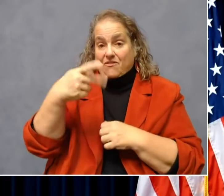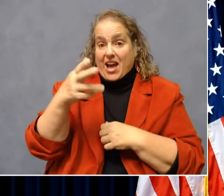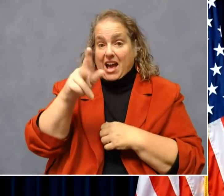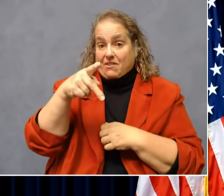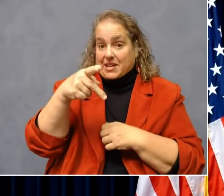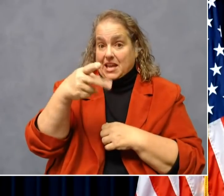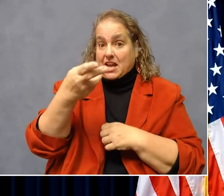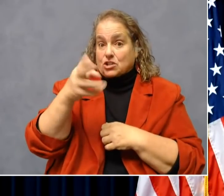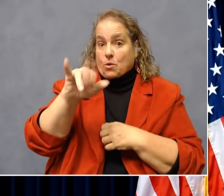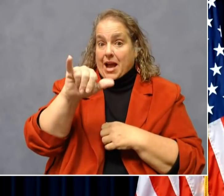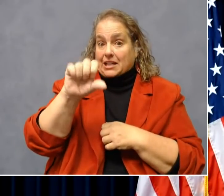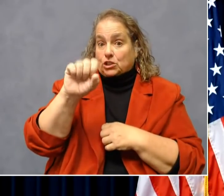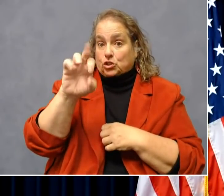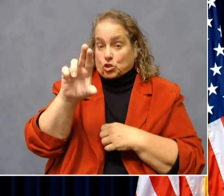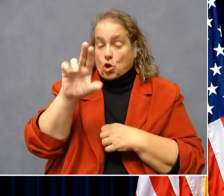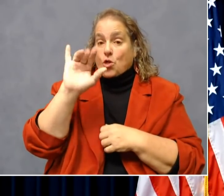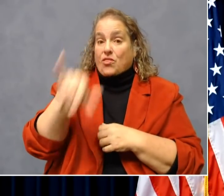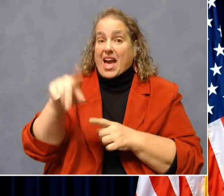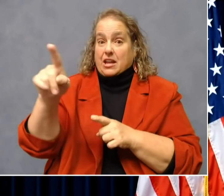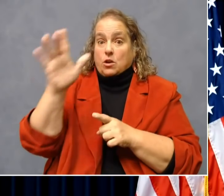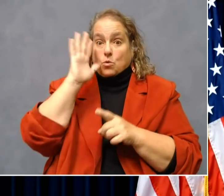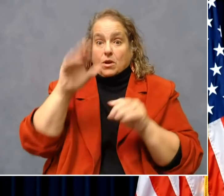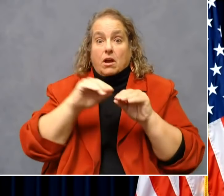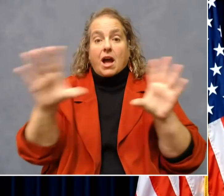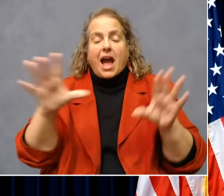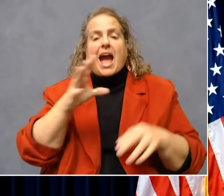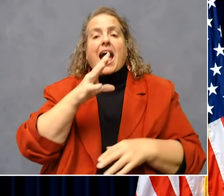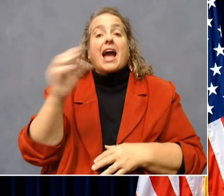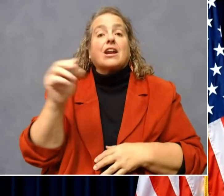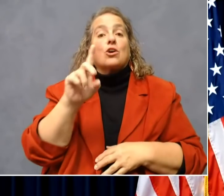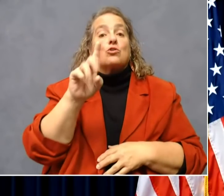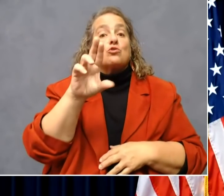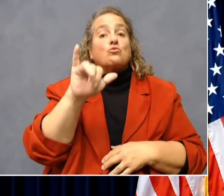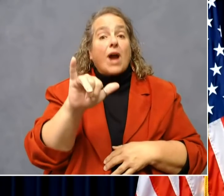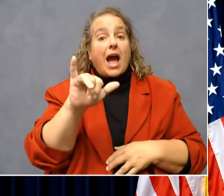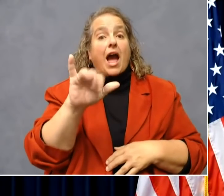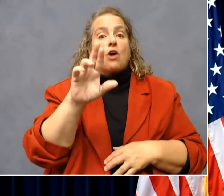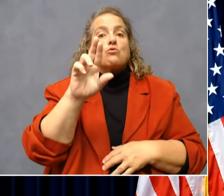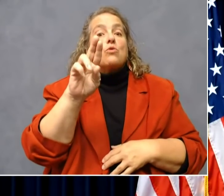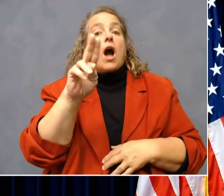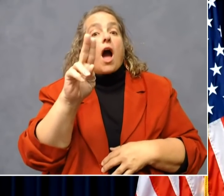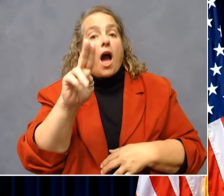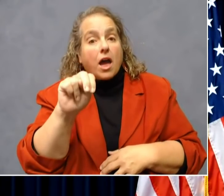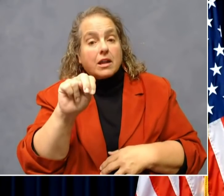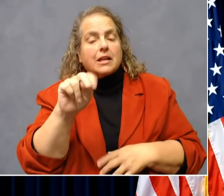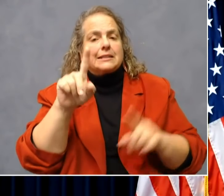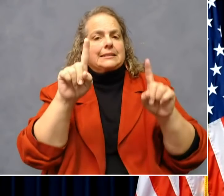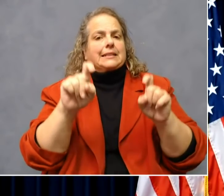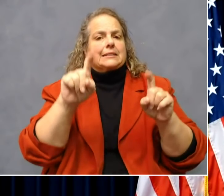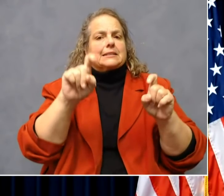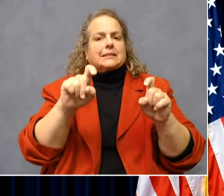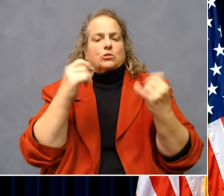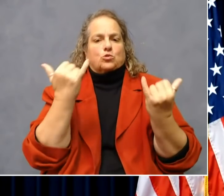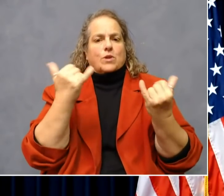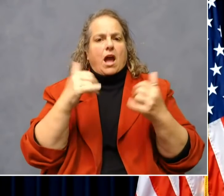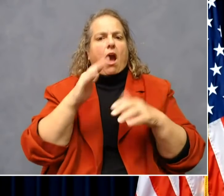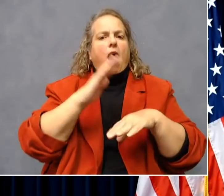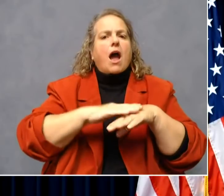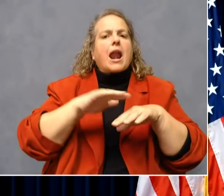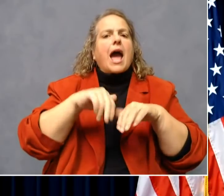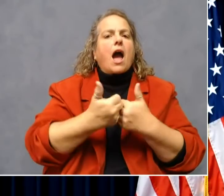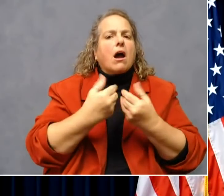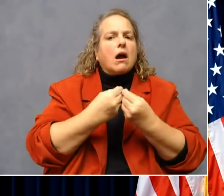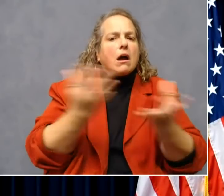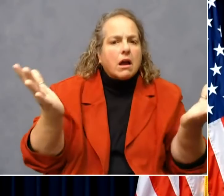done today, along with the federal government testing out, making sure that we are ready for the very